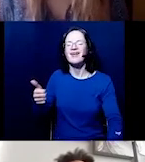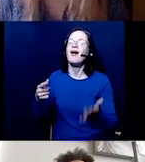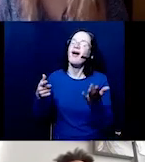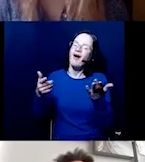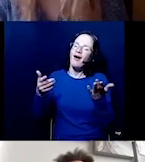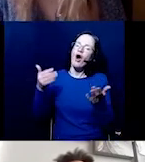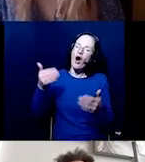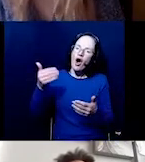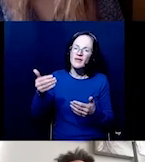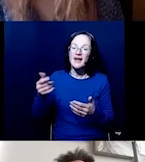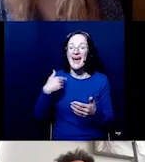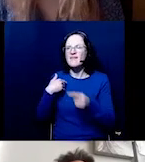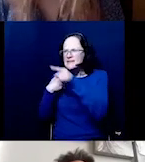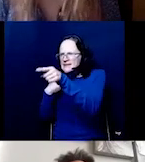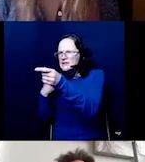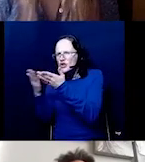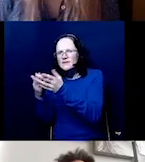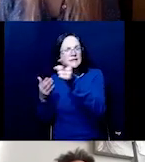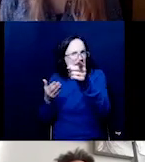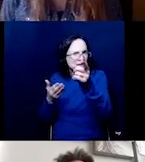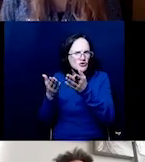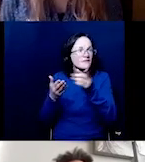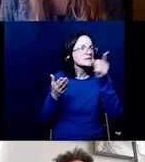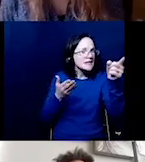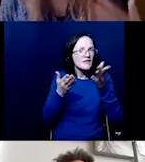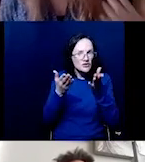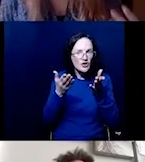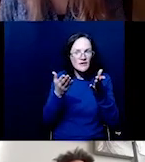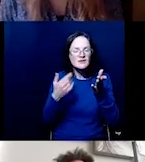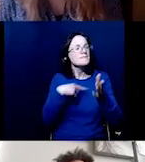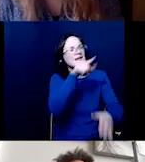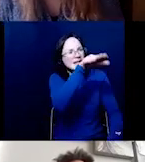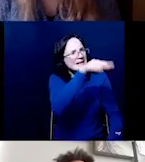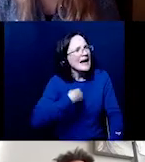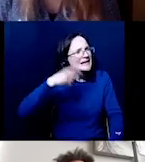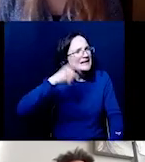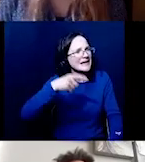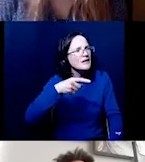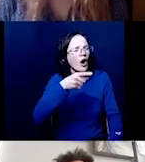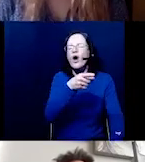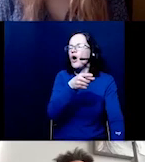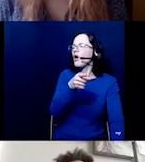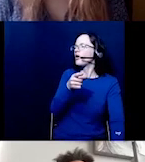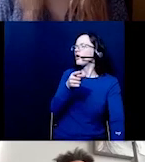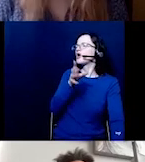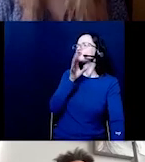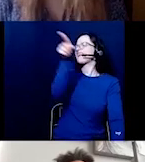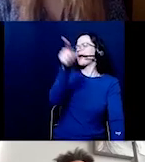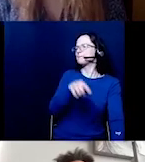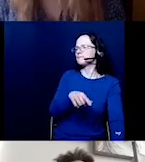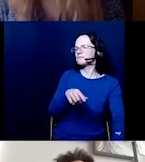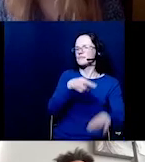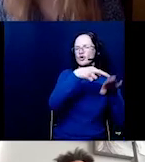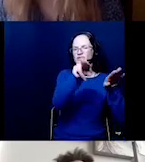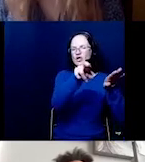many services when you want to defend your rights, because you keep being referred to so many people. So yeah, so it